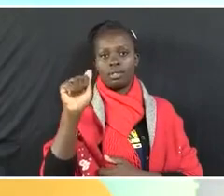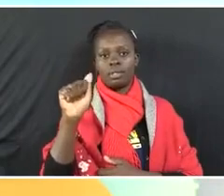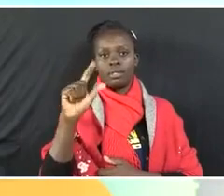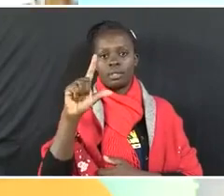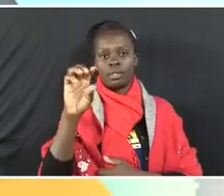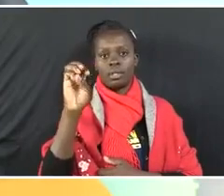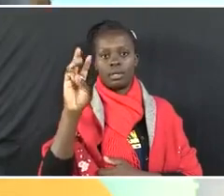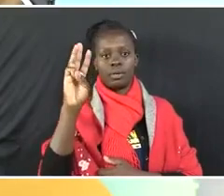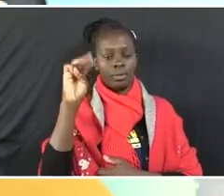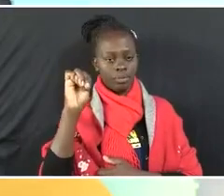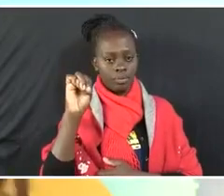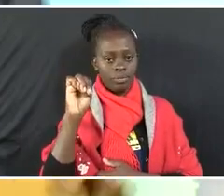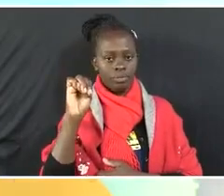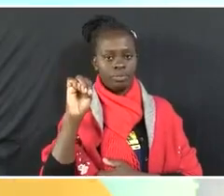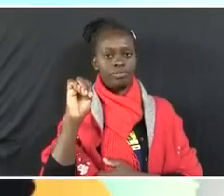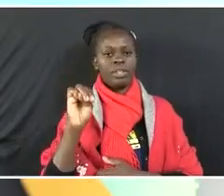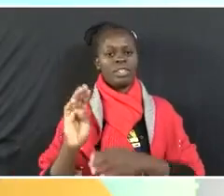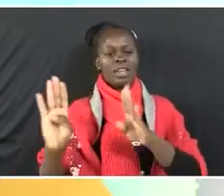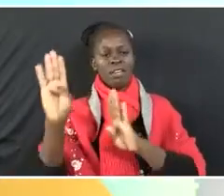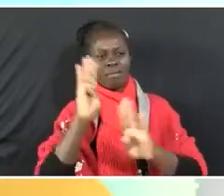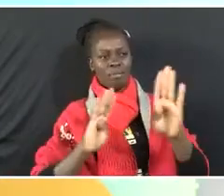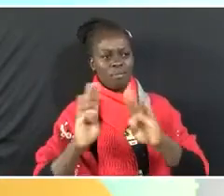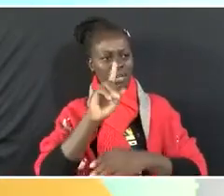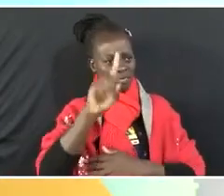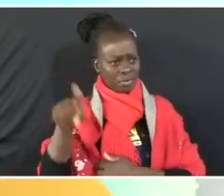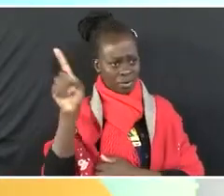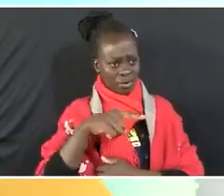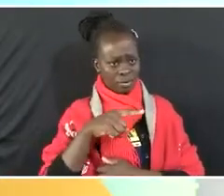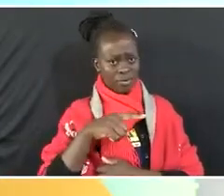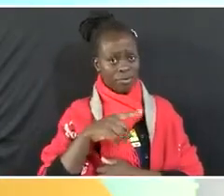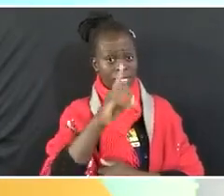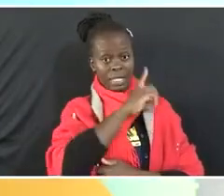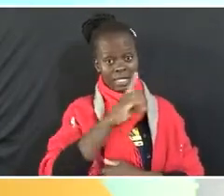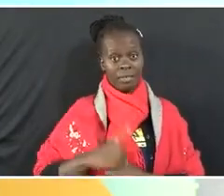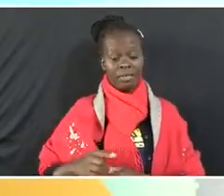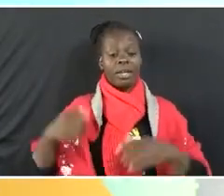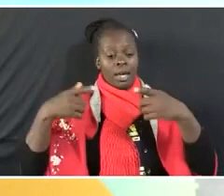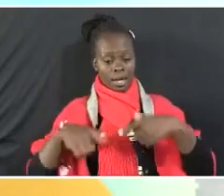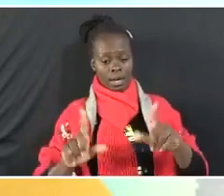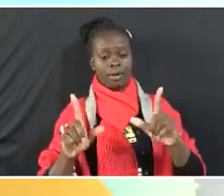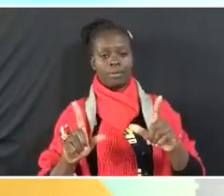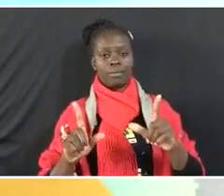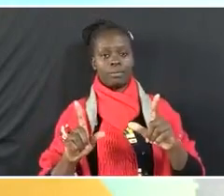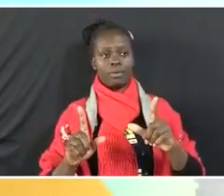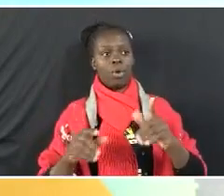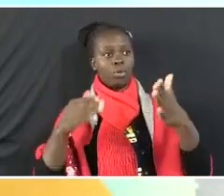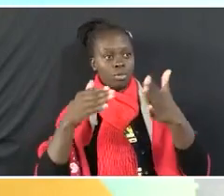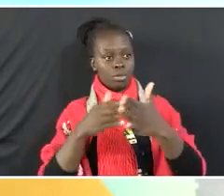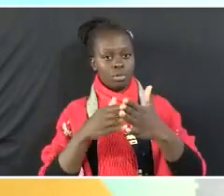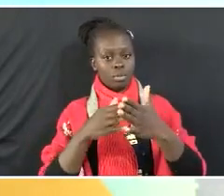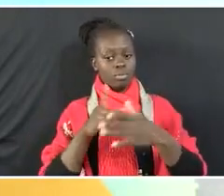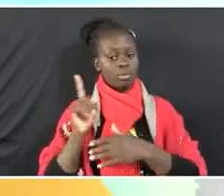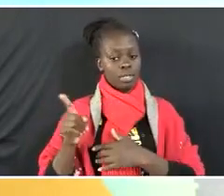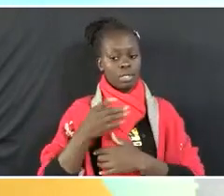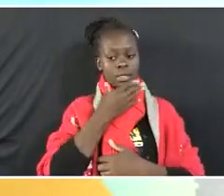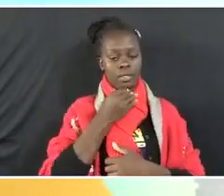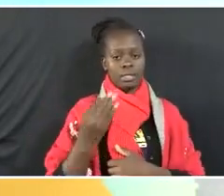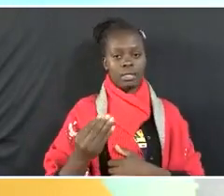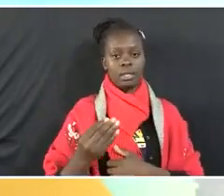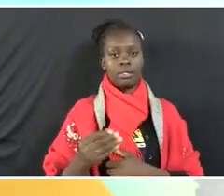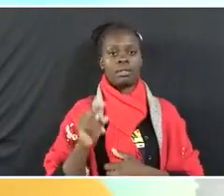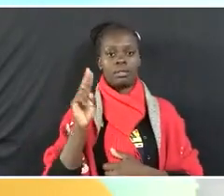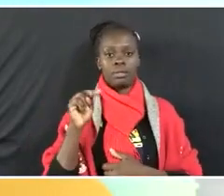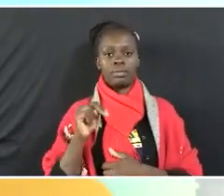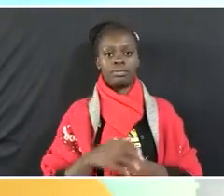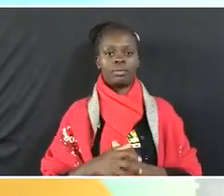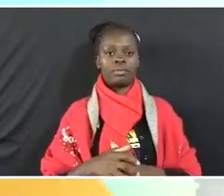of love, David loved the son so much that David said, "No, I